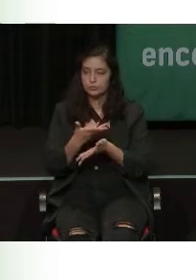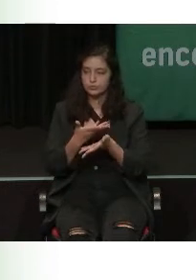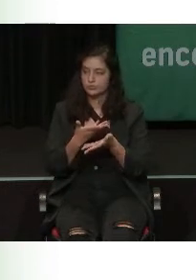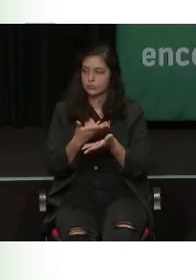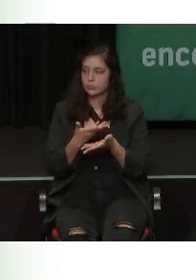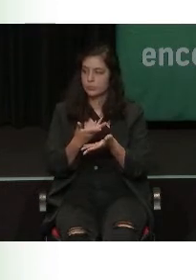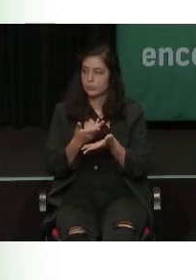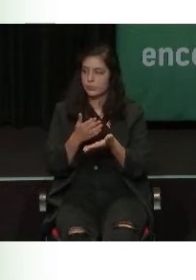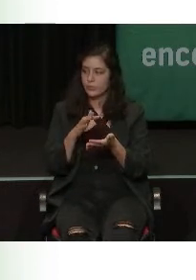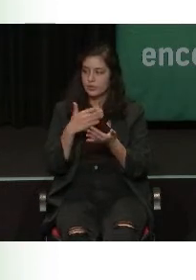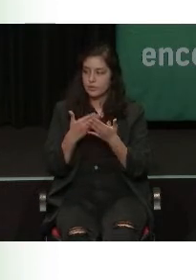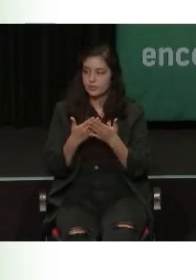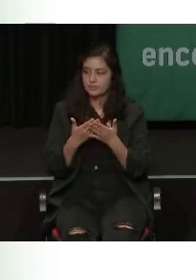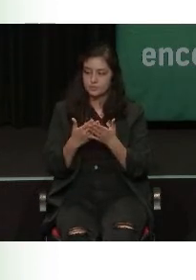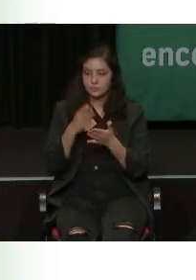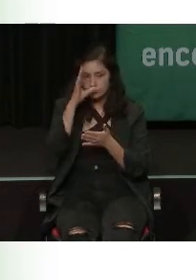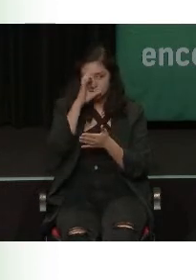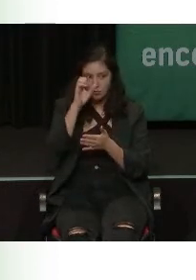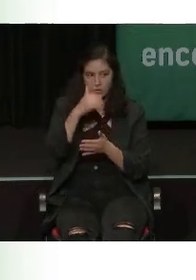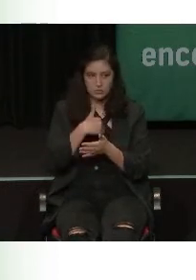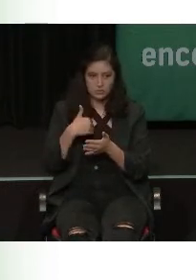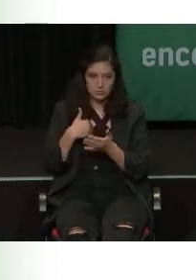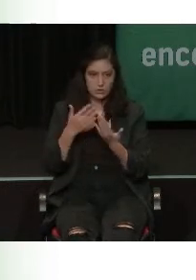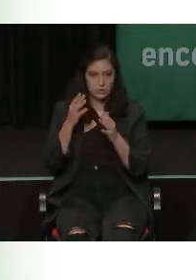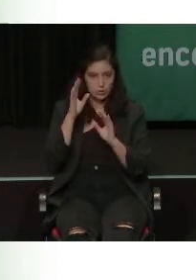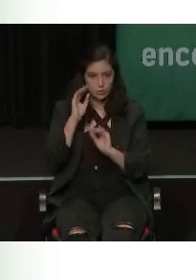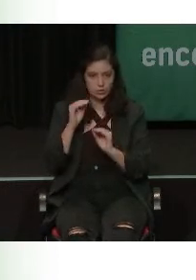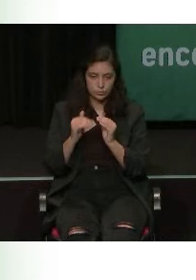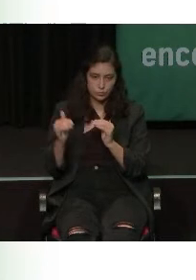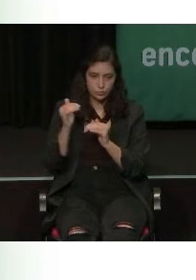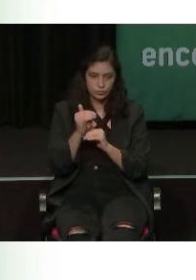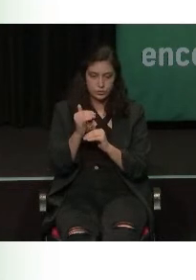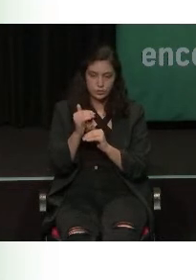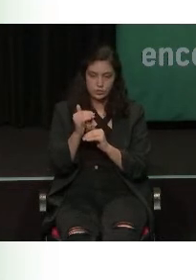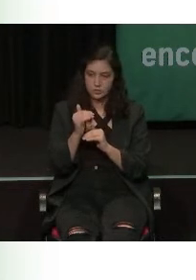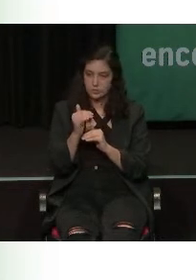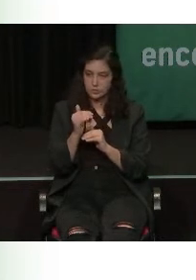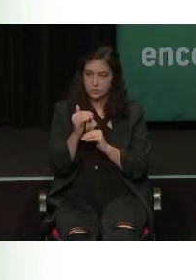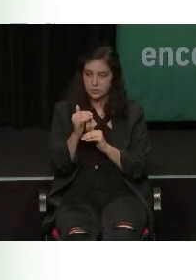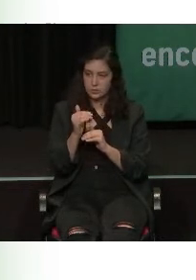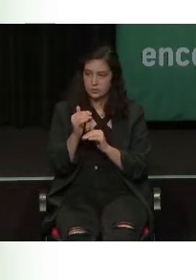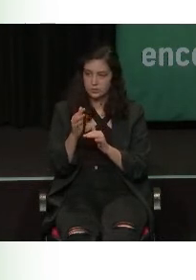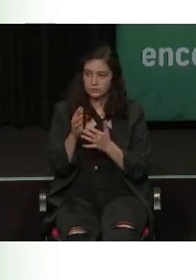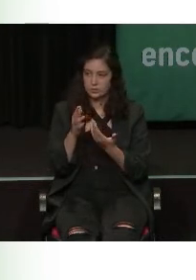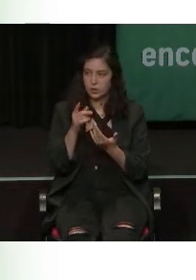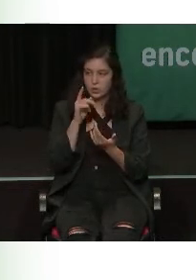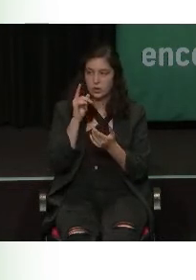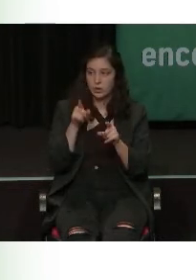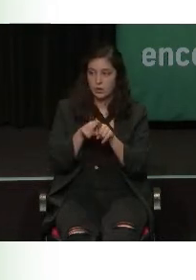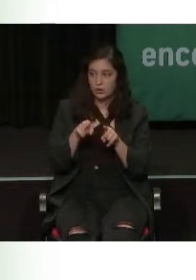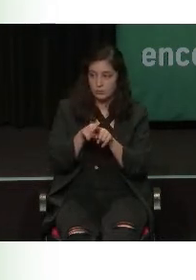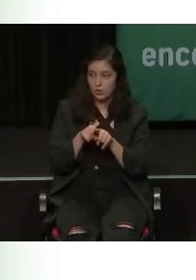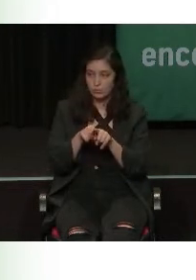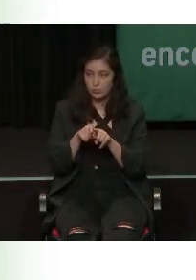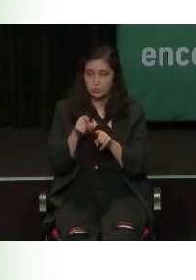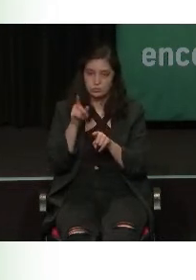can transfer via Minister of Health and Higher Education to our brothers and sisters in Portugal. We